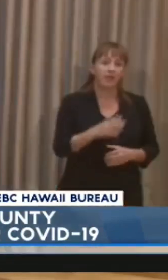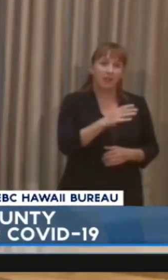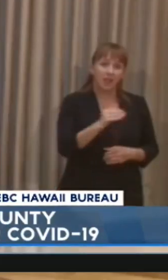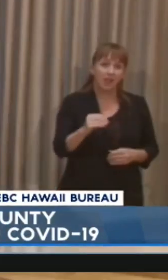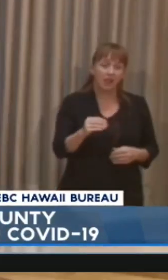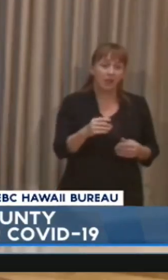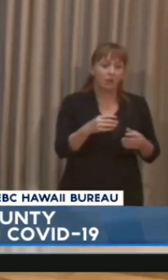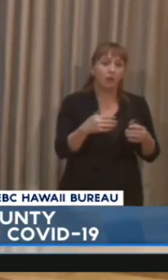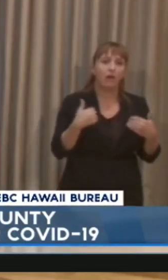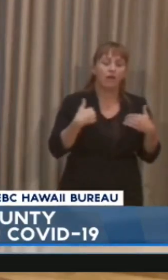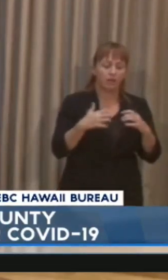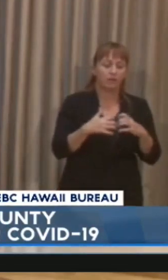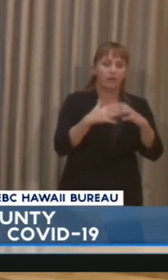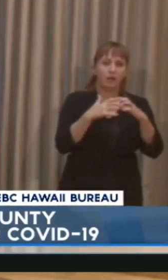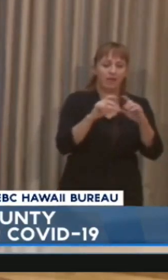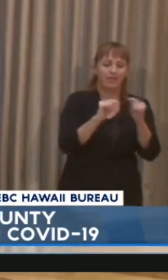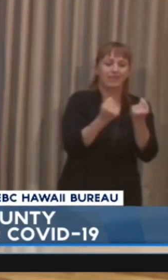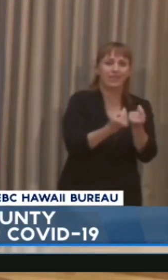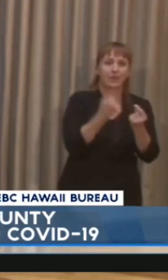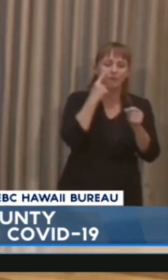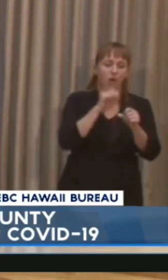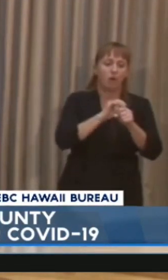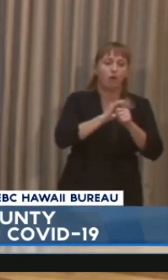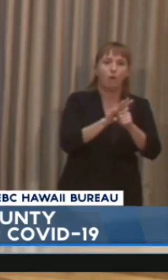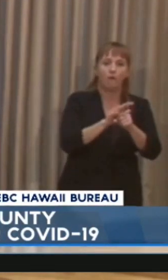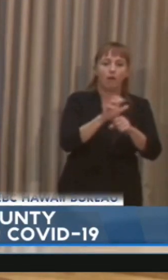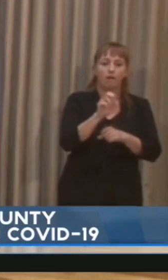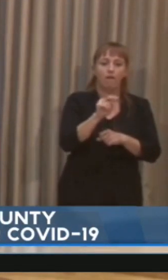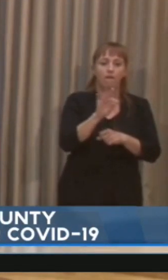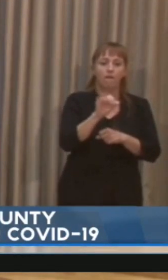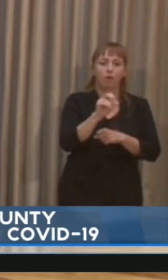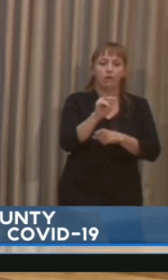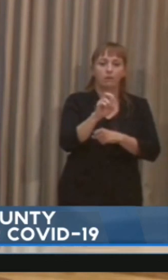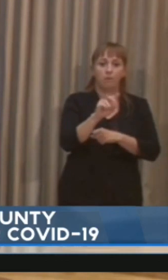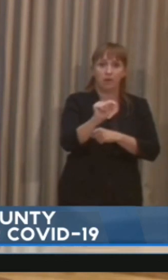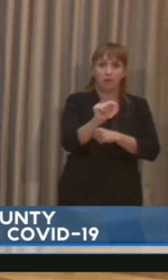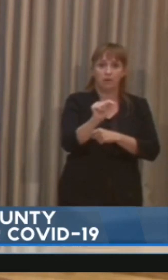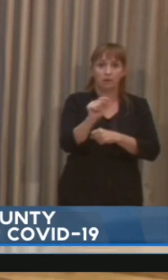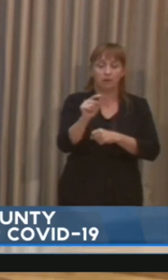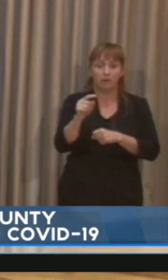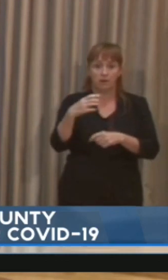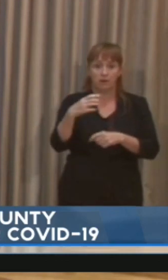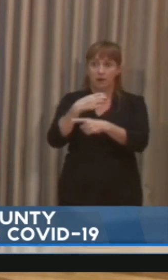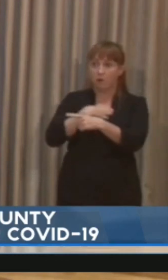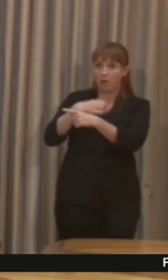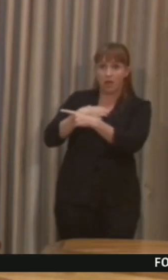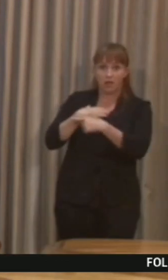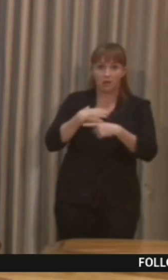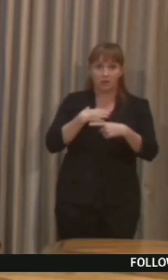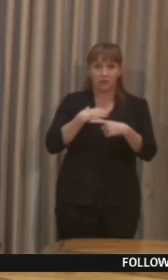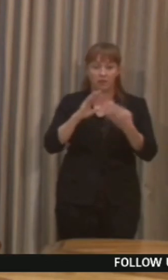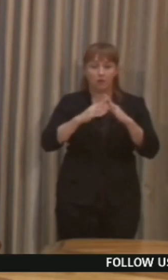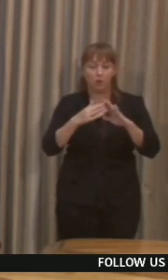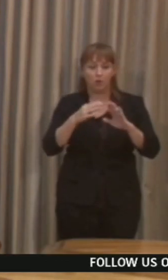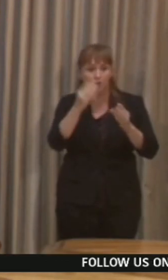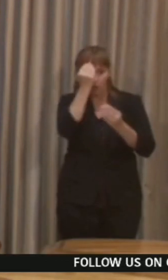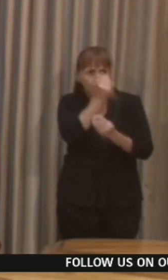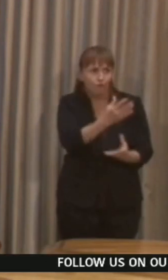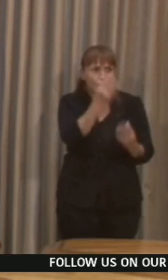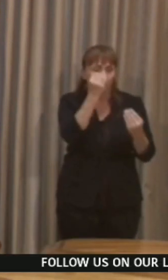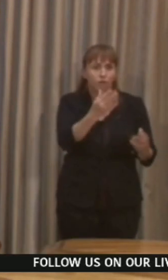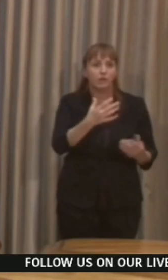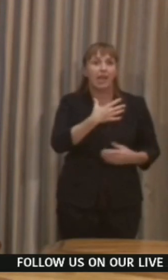have created a COVID enforcement team that will be responding to complaints as well as proactive